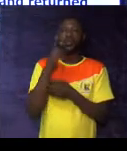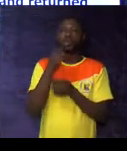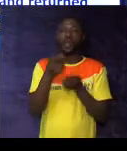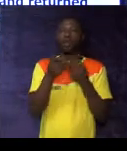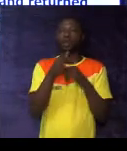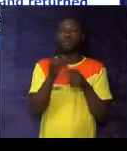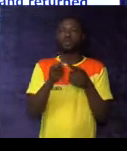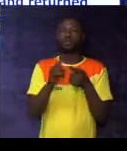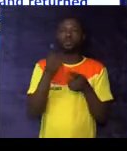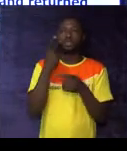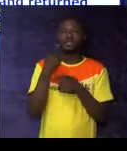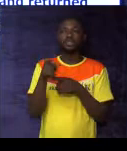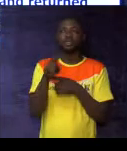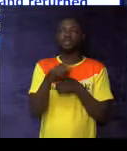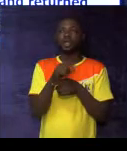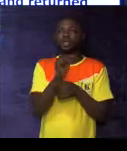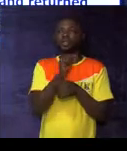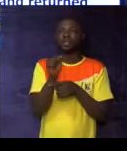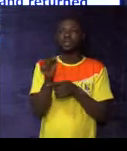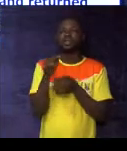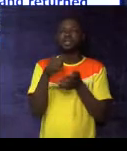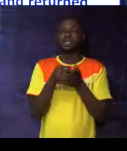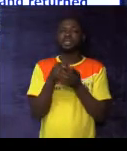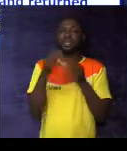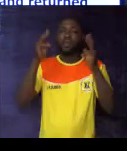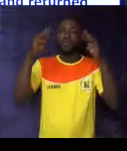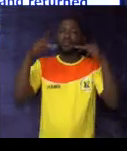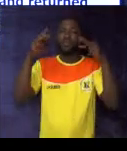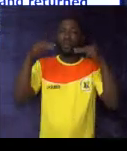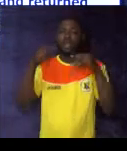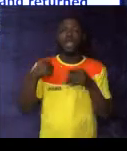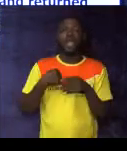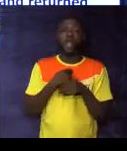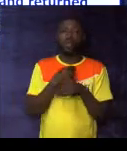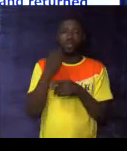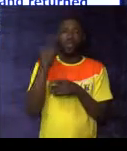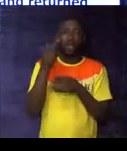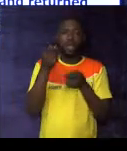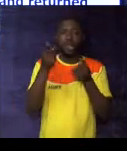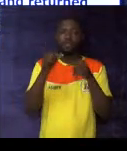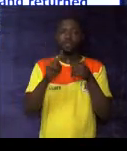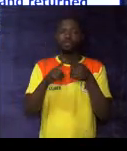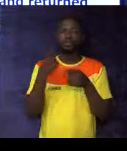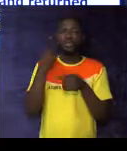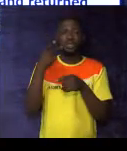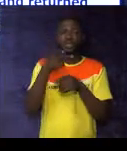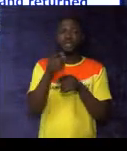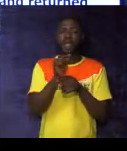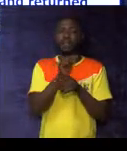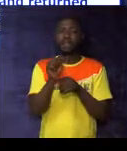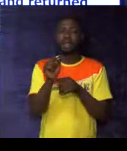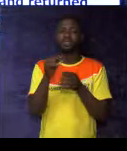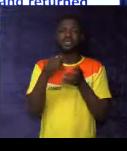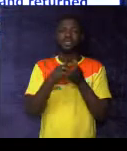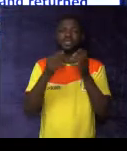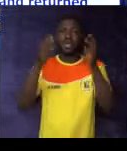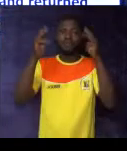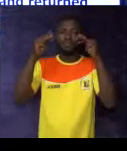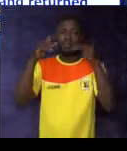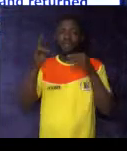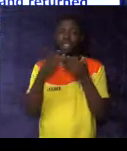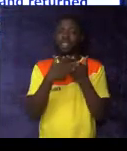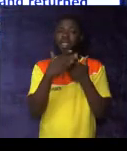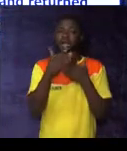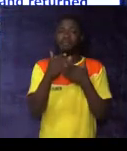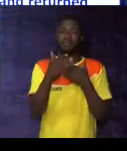3. We were coming to see you, dash it rained. We were coming to see you, dash it